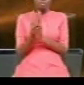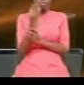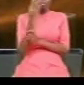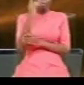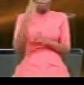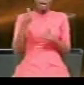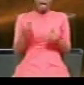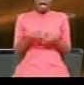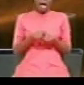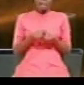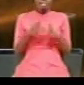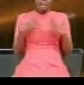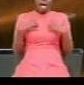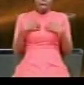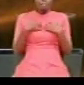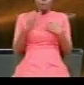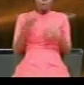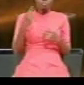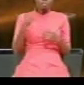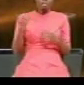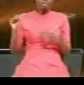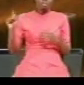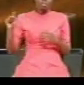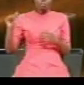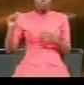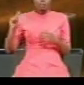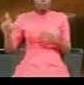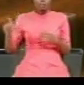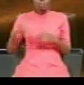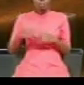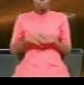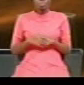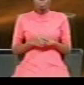up as calves of the stall.